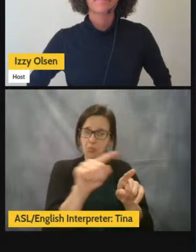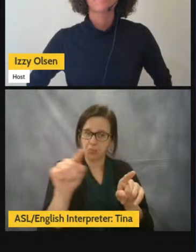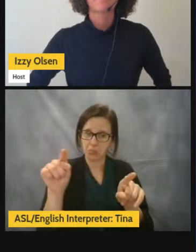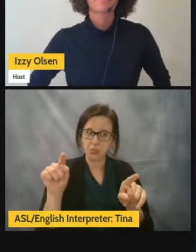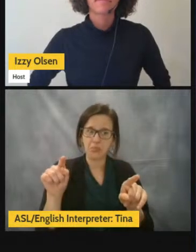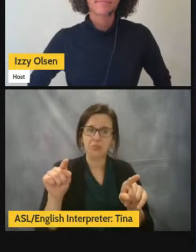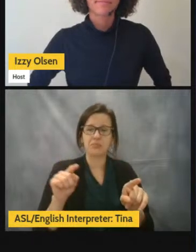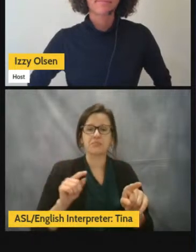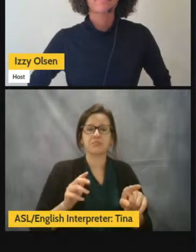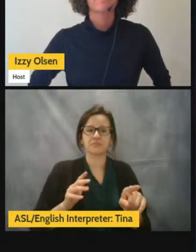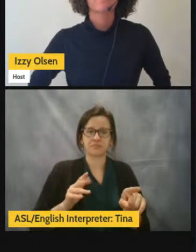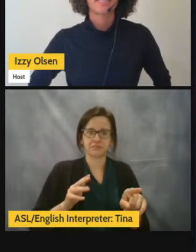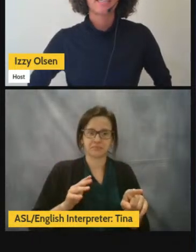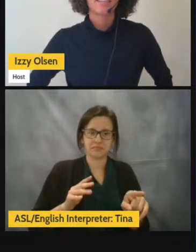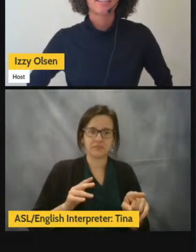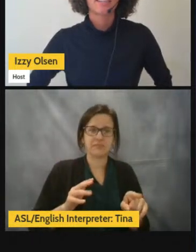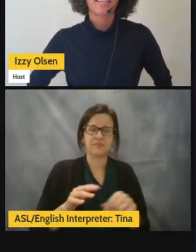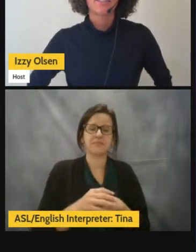things.